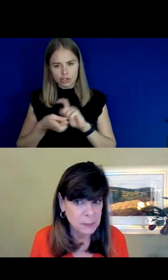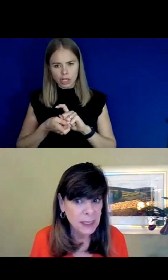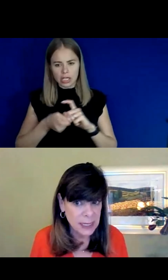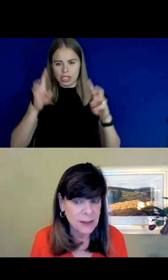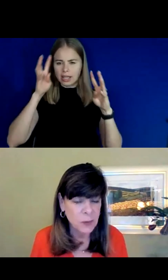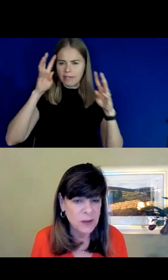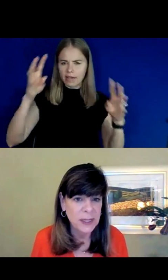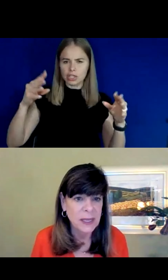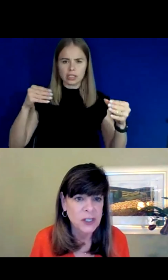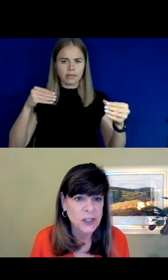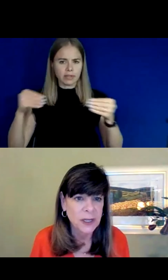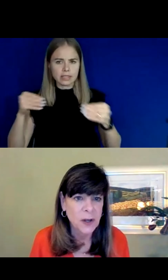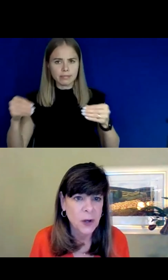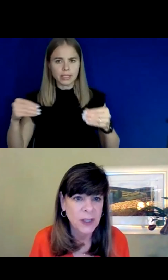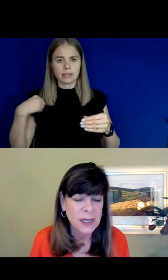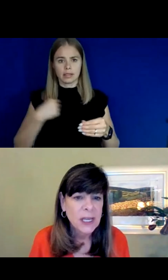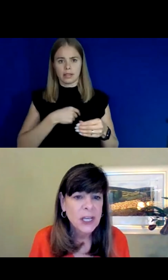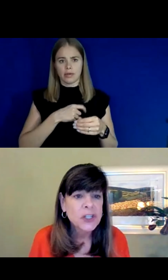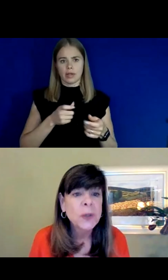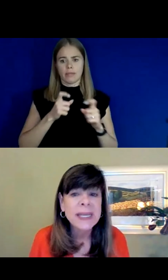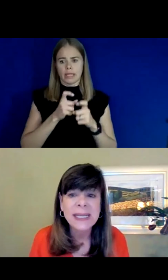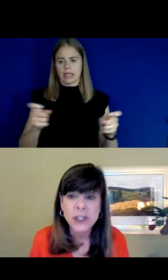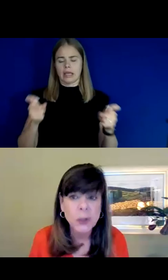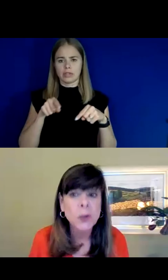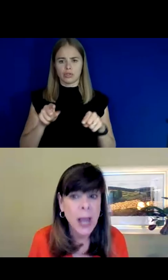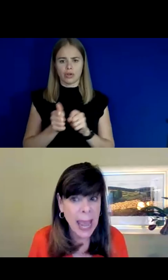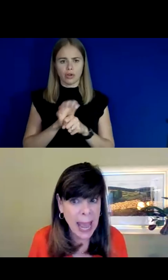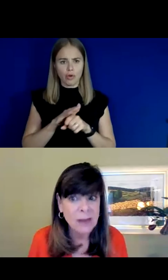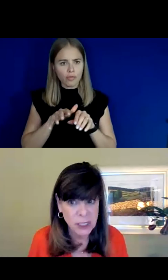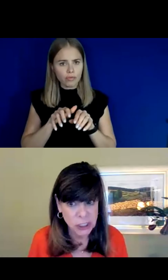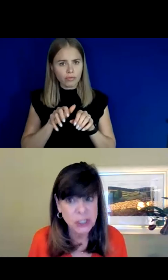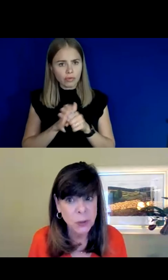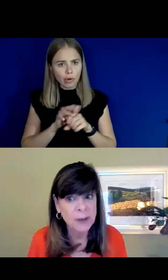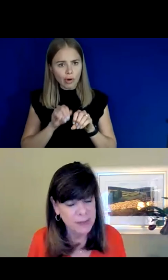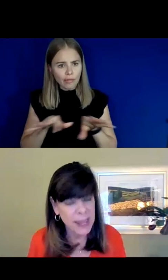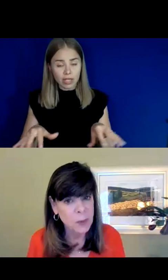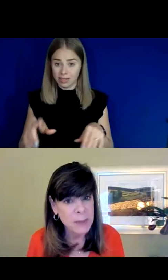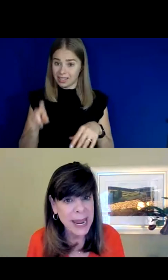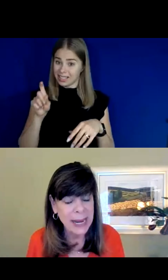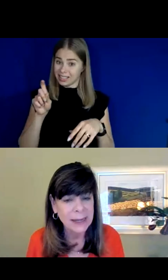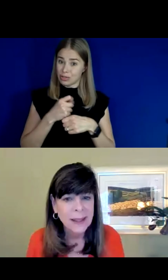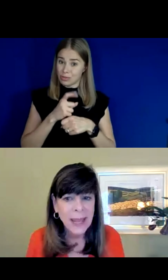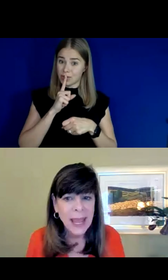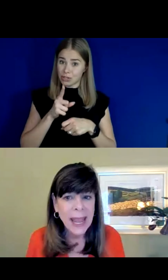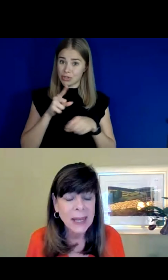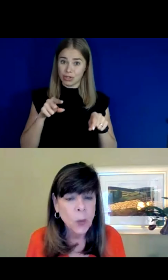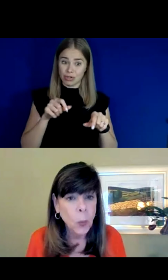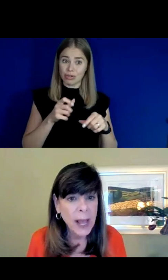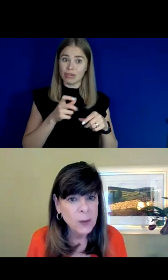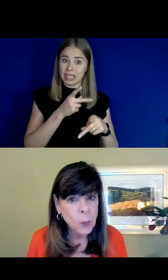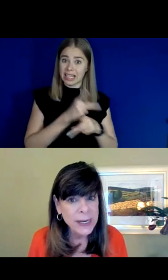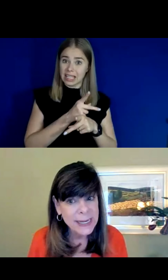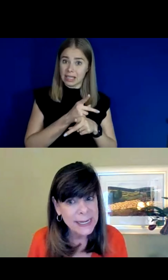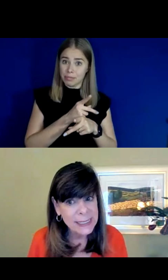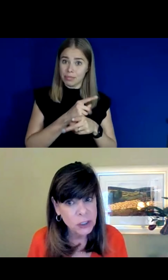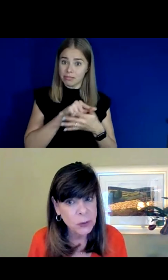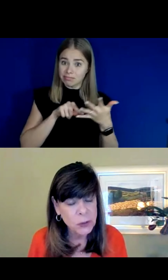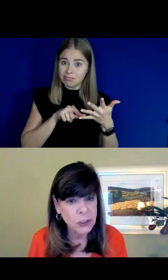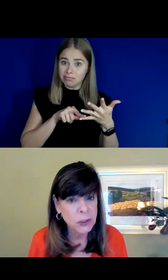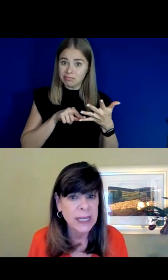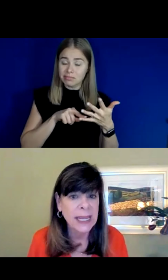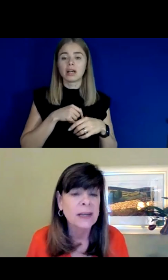the flexibility that we've been given during COVID, do we need to ensure that they remain, and what we